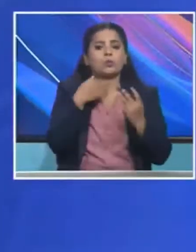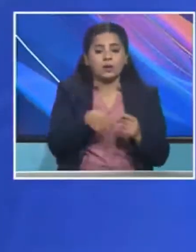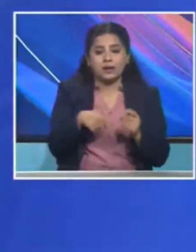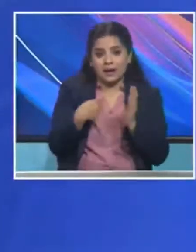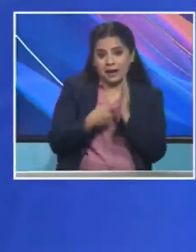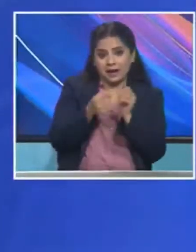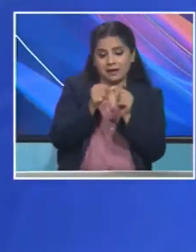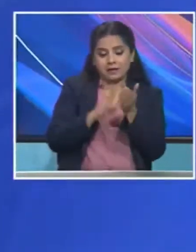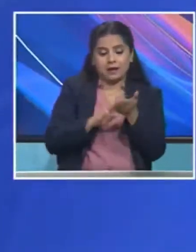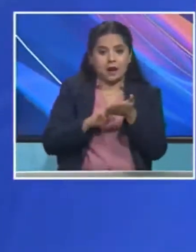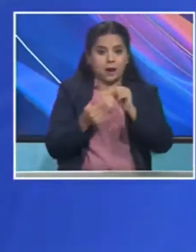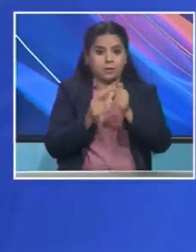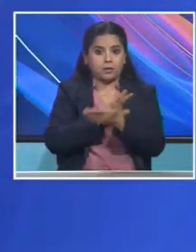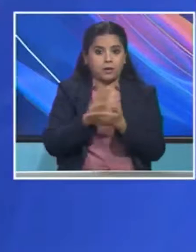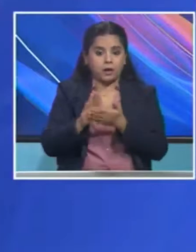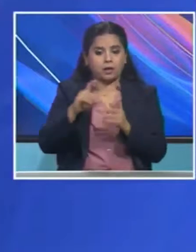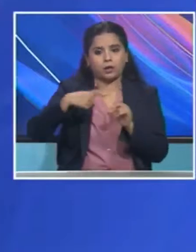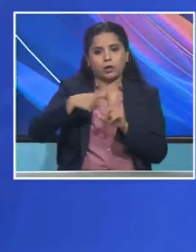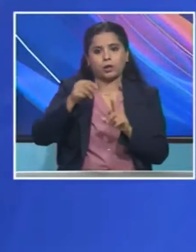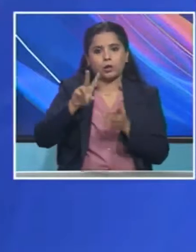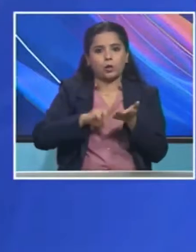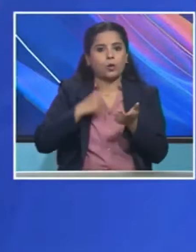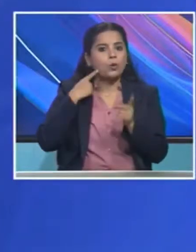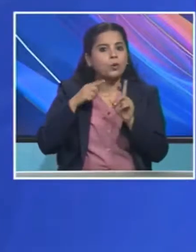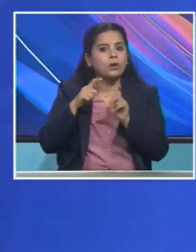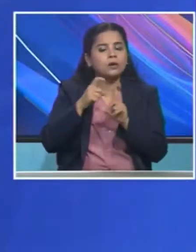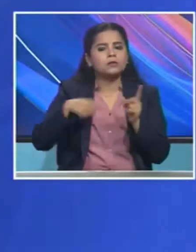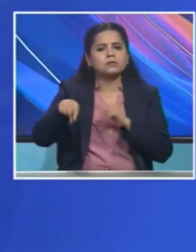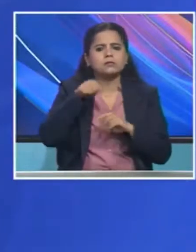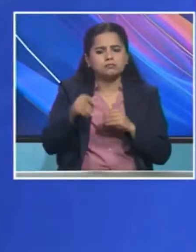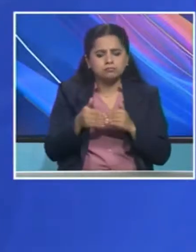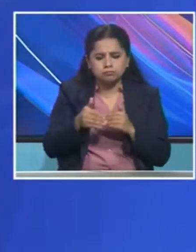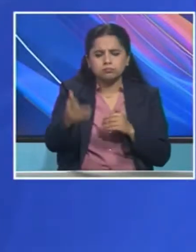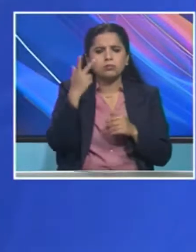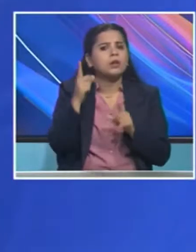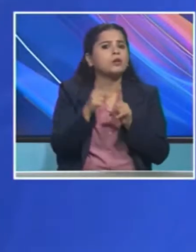Ramnath Kovind has brought in. In addition to upholding these,